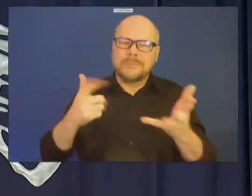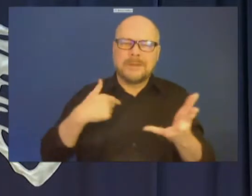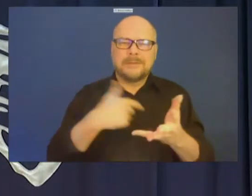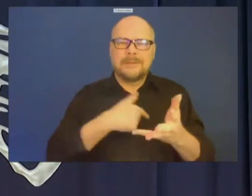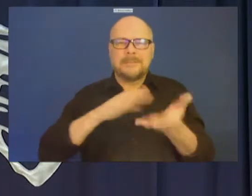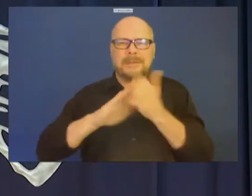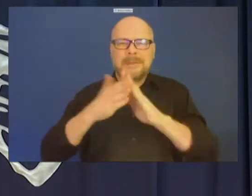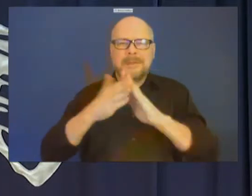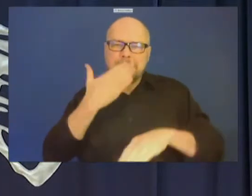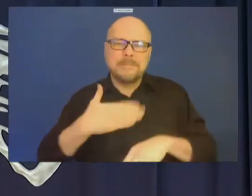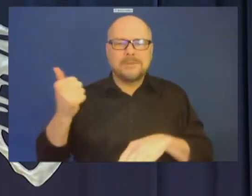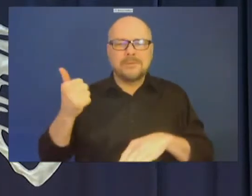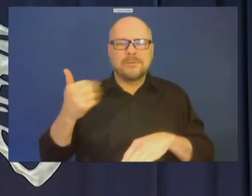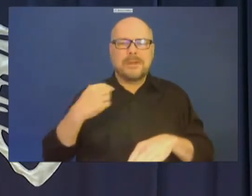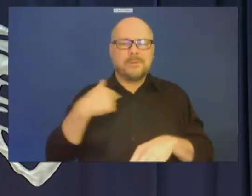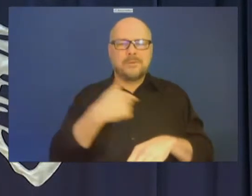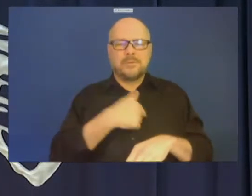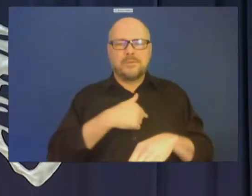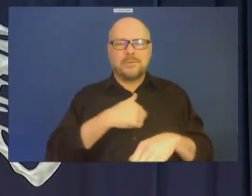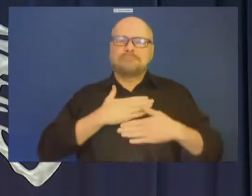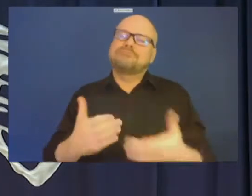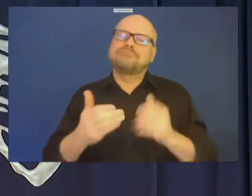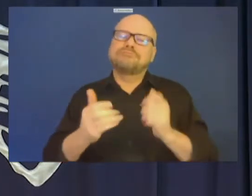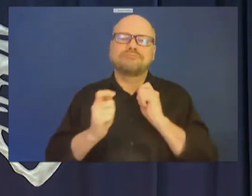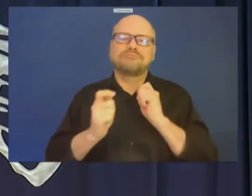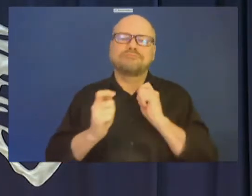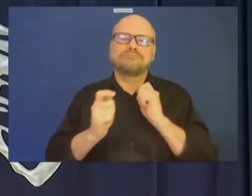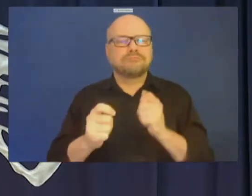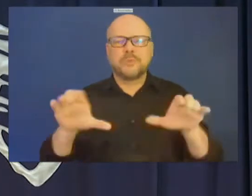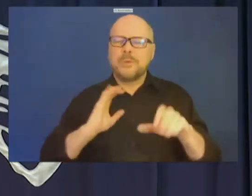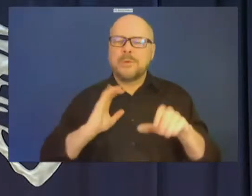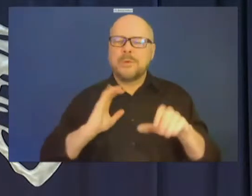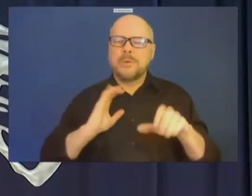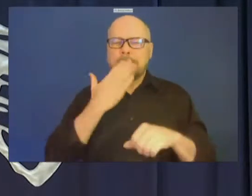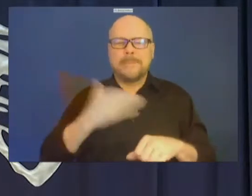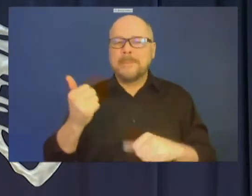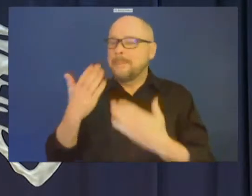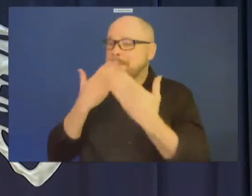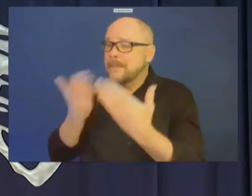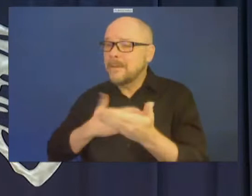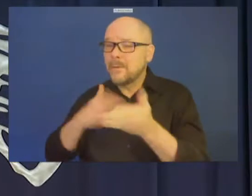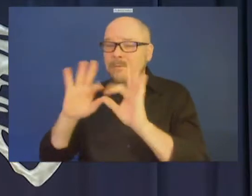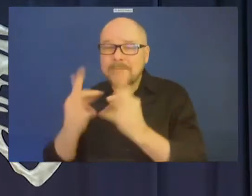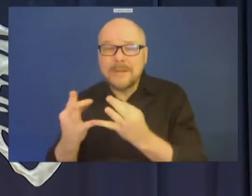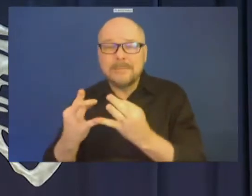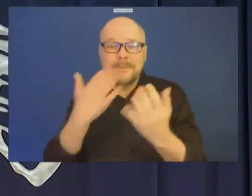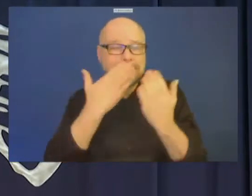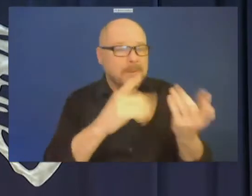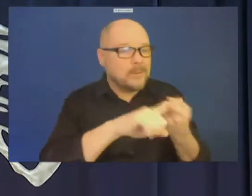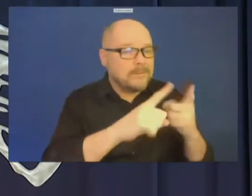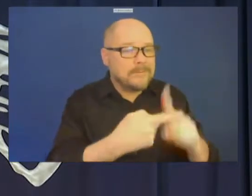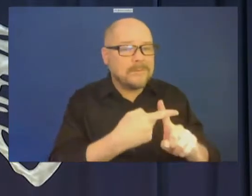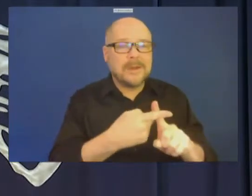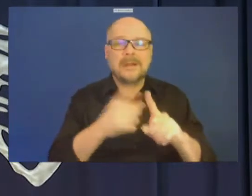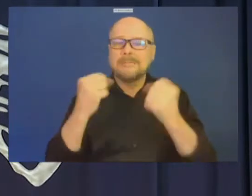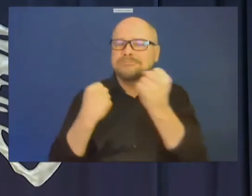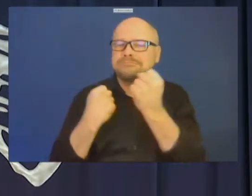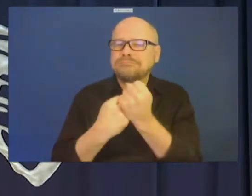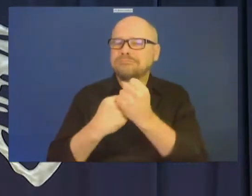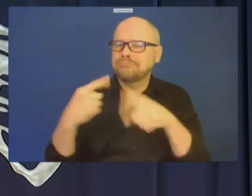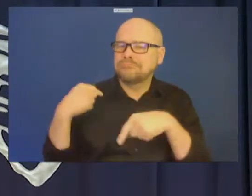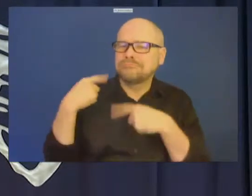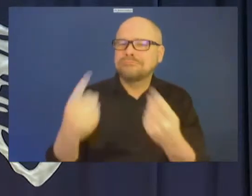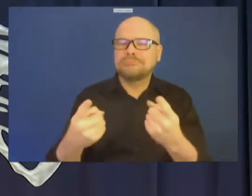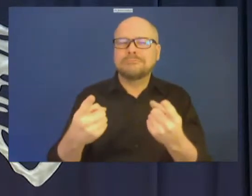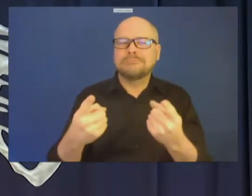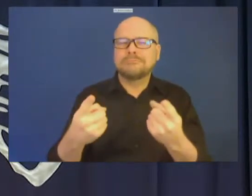all. Thank you to our families and to our friends who have supported us through late nights and early mornings, long hours of studying, and putting